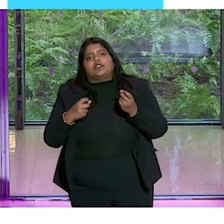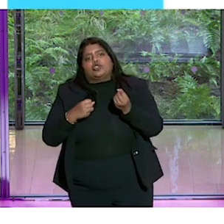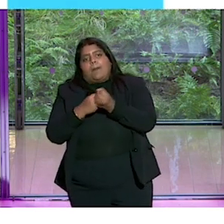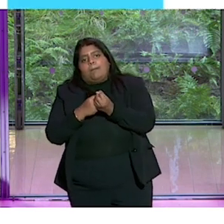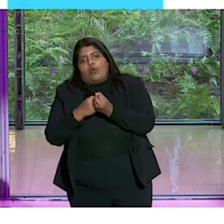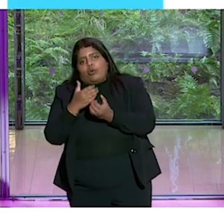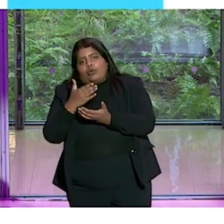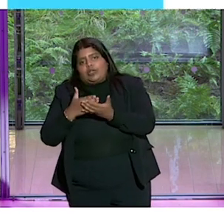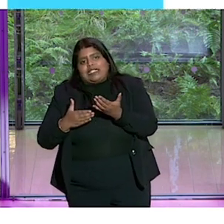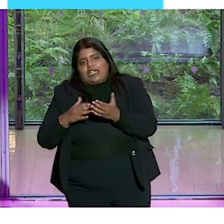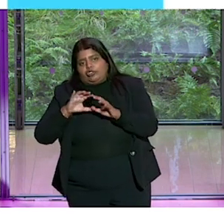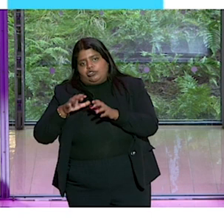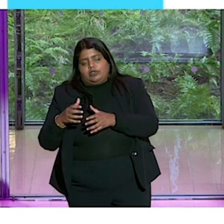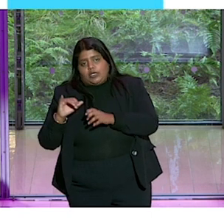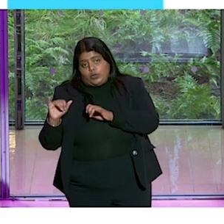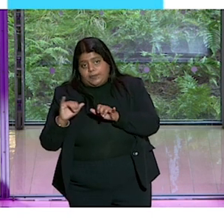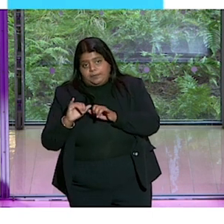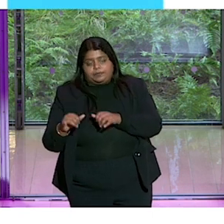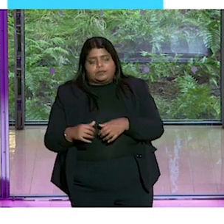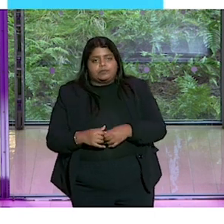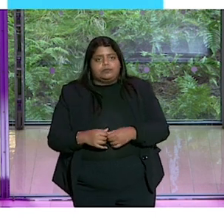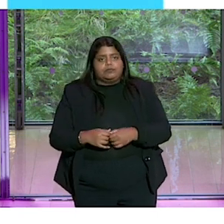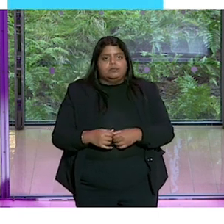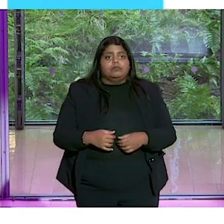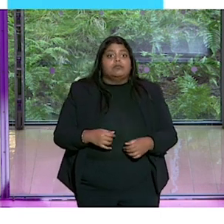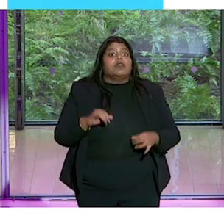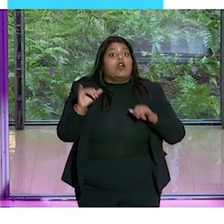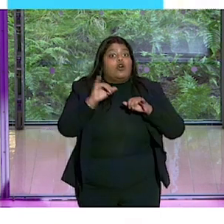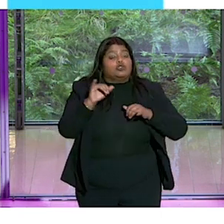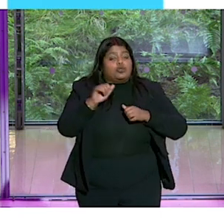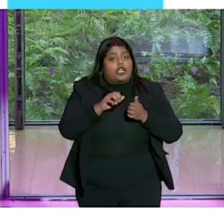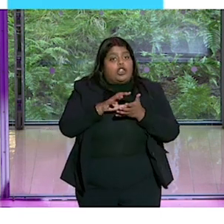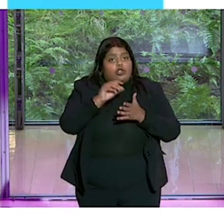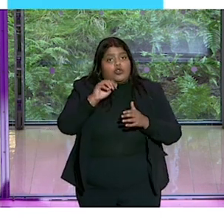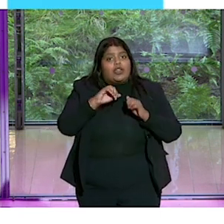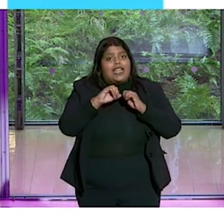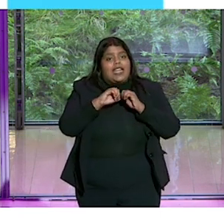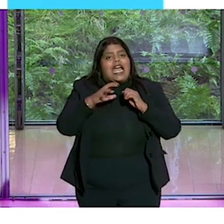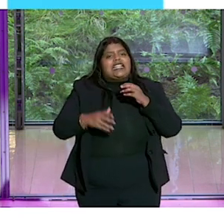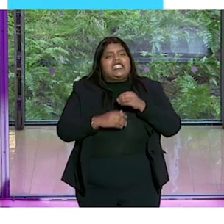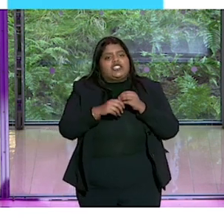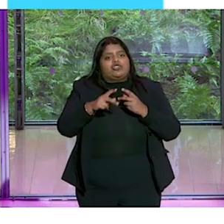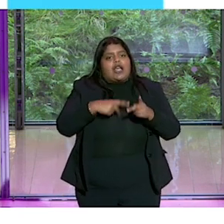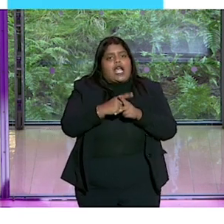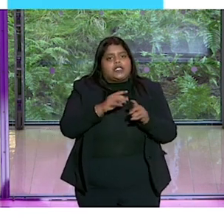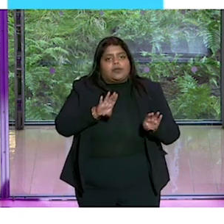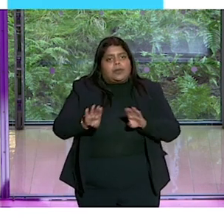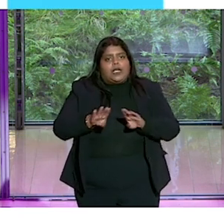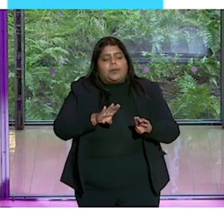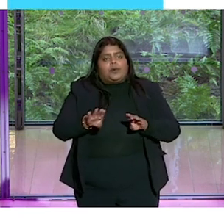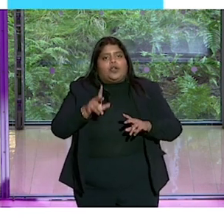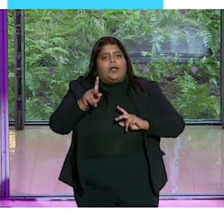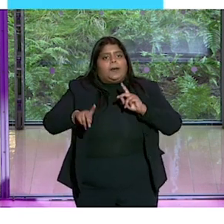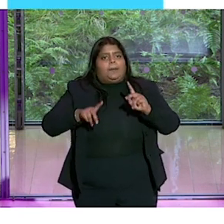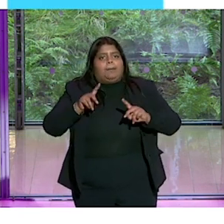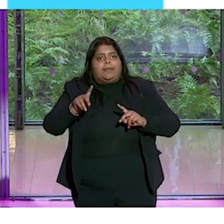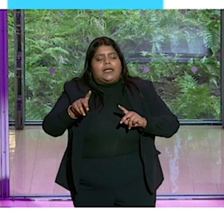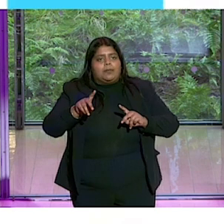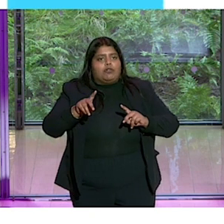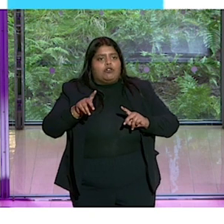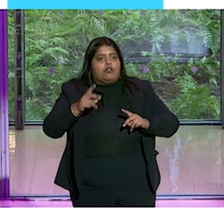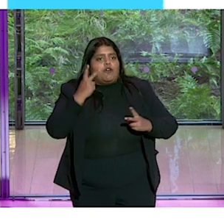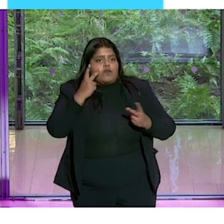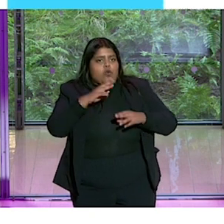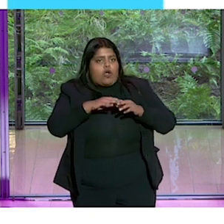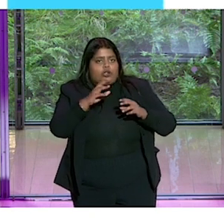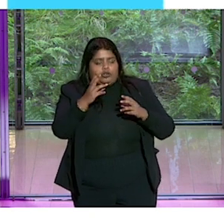A new feature of GA4 is also that you can understand some additional types of behavior that people are taking on your website. Without